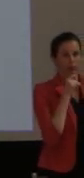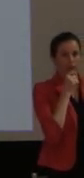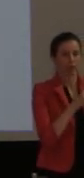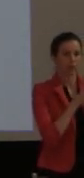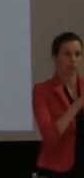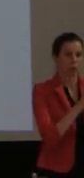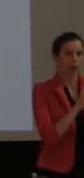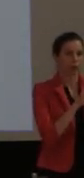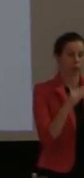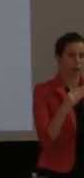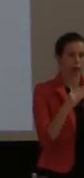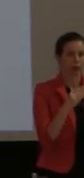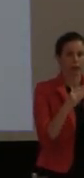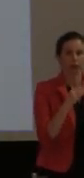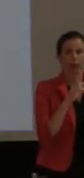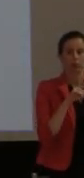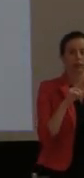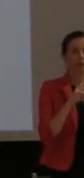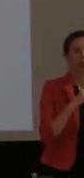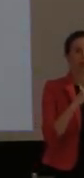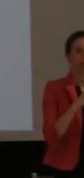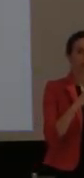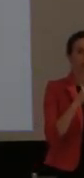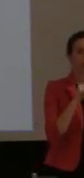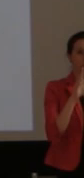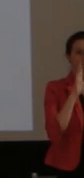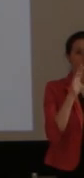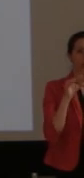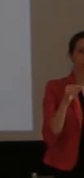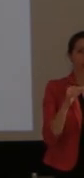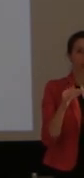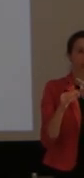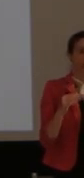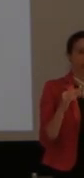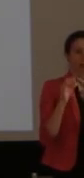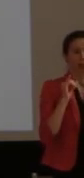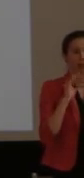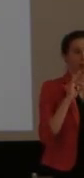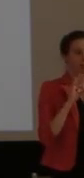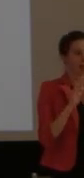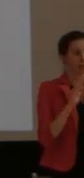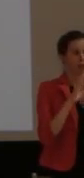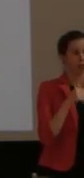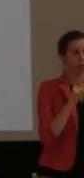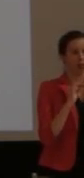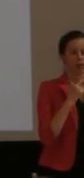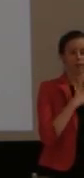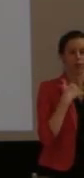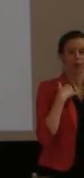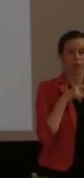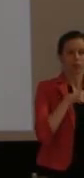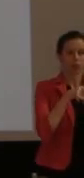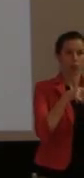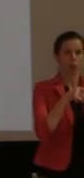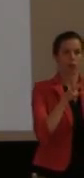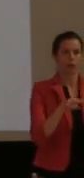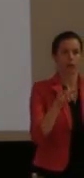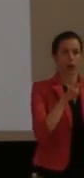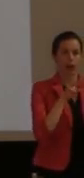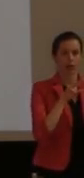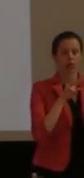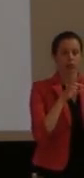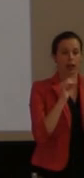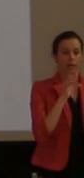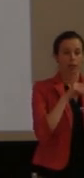important. First, I want to draw your attention back to a subset of the all of us core values that directly relates, so that